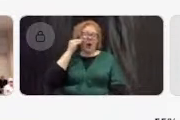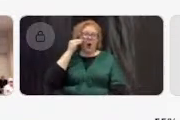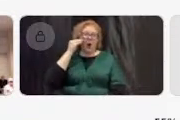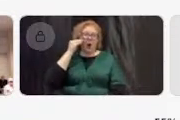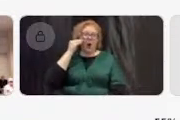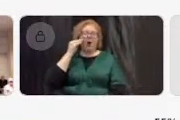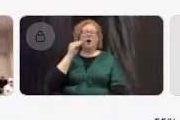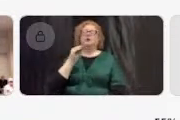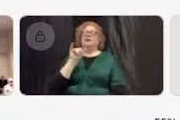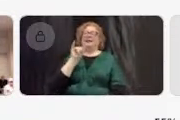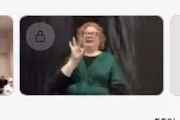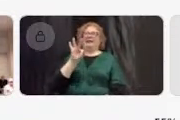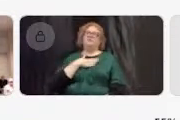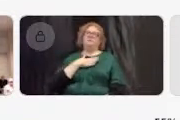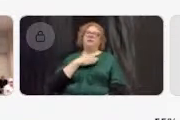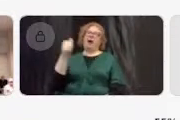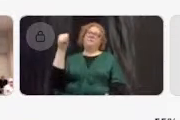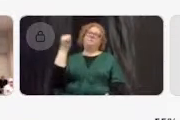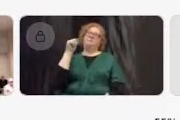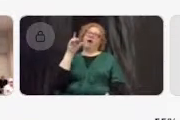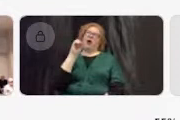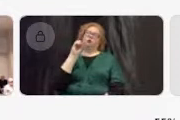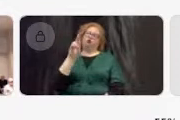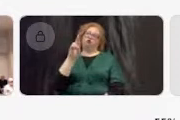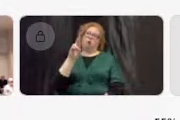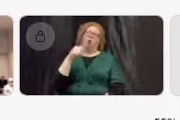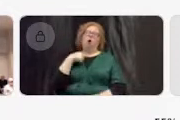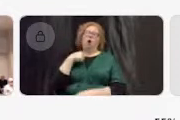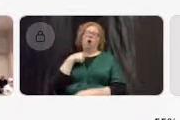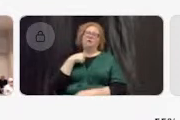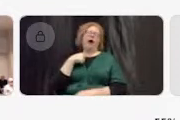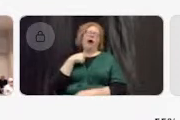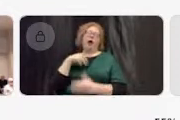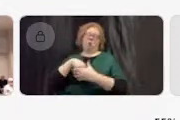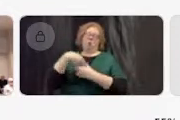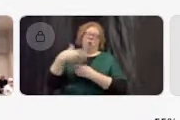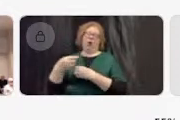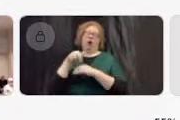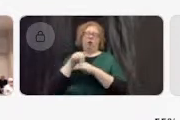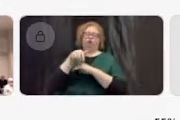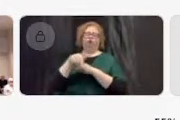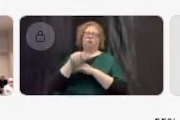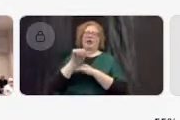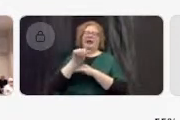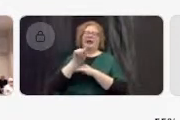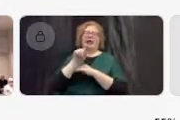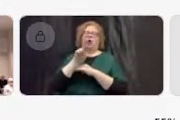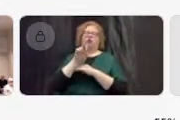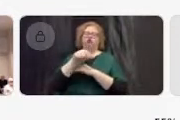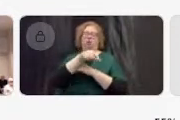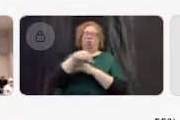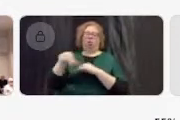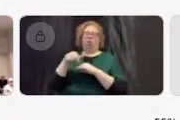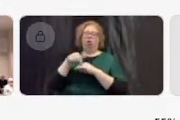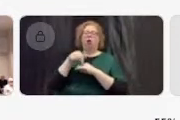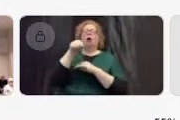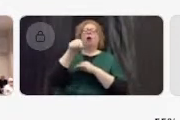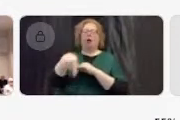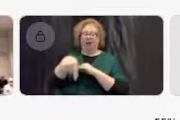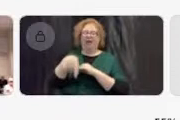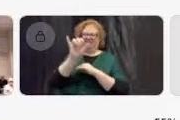you walk out my back door and across Cantrell, the house in question is right across the street. So I'm within